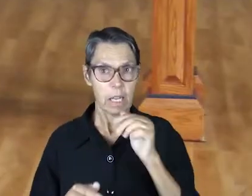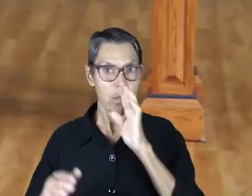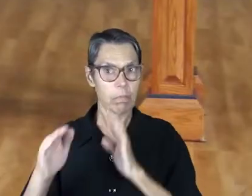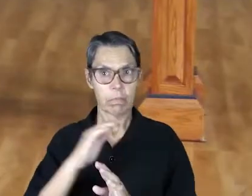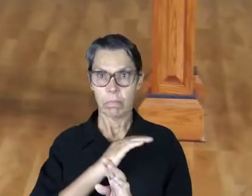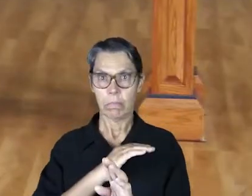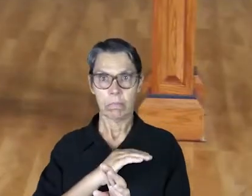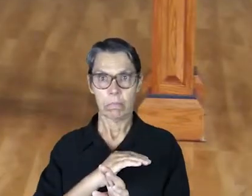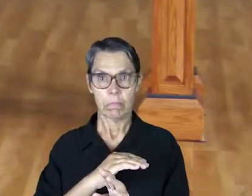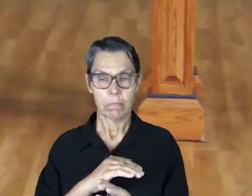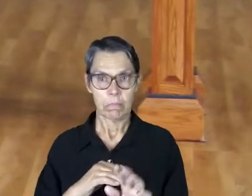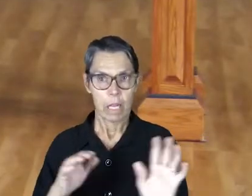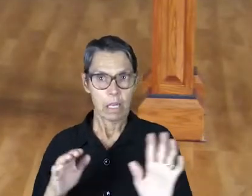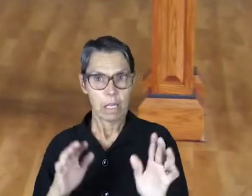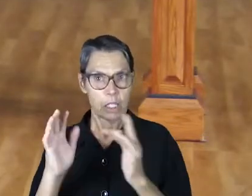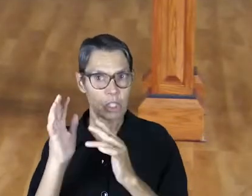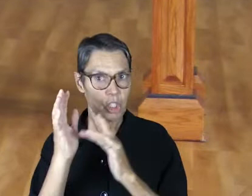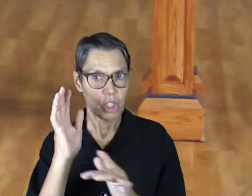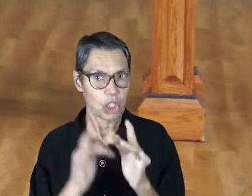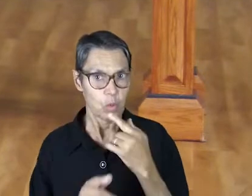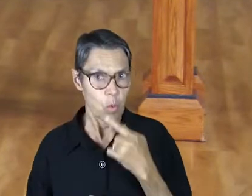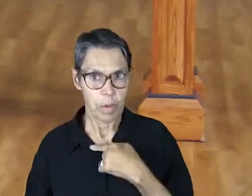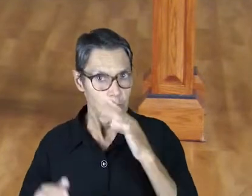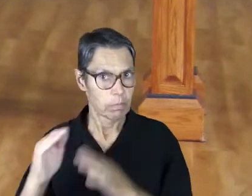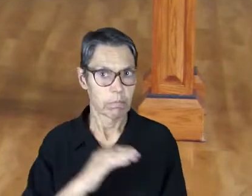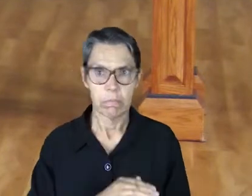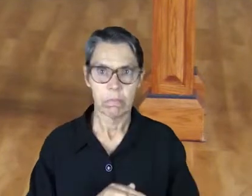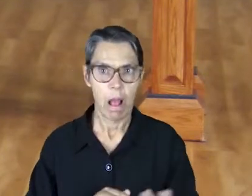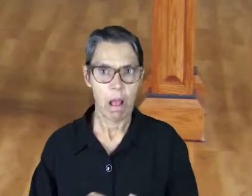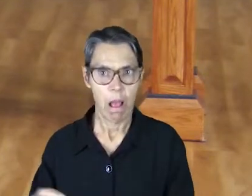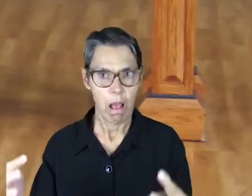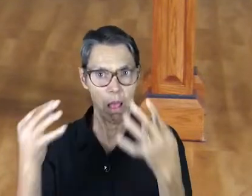But in fact, what I would tell you is that too often that's a cop-out.